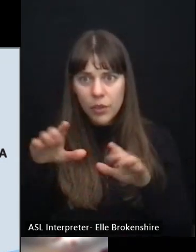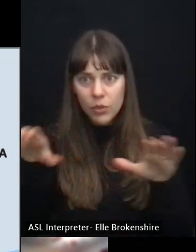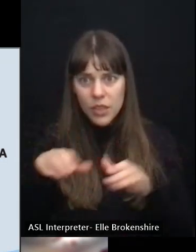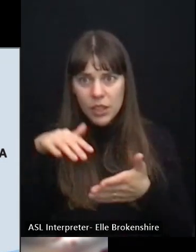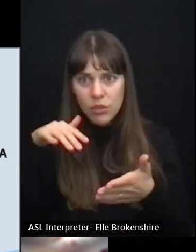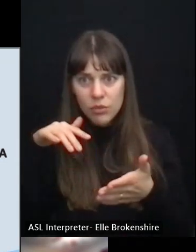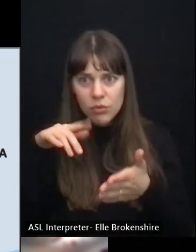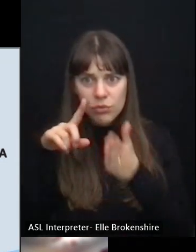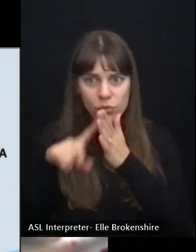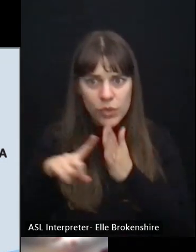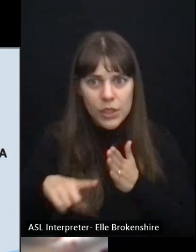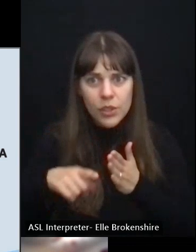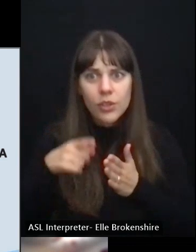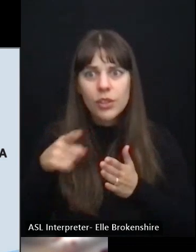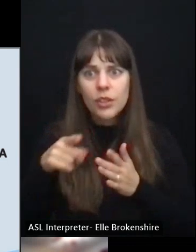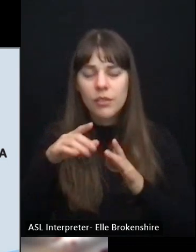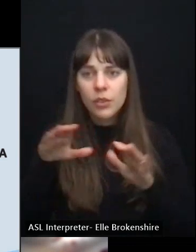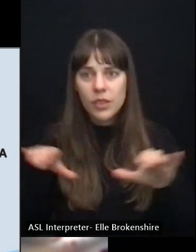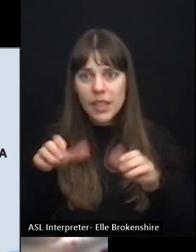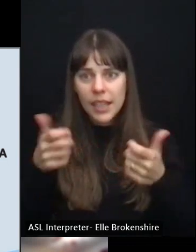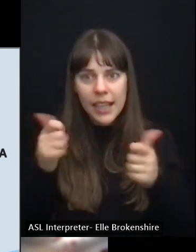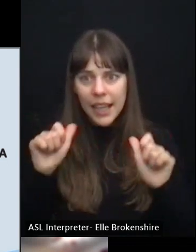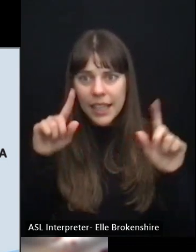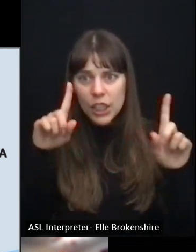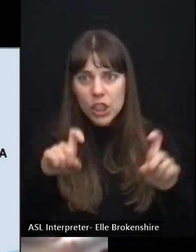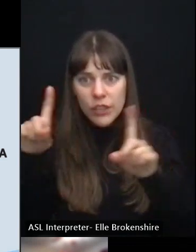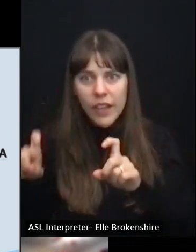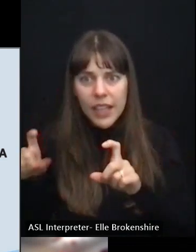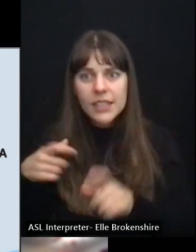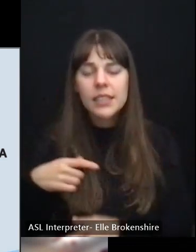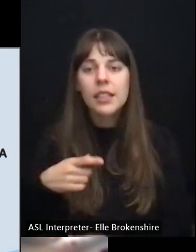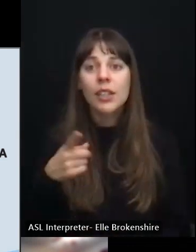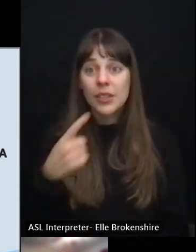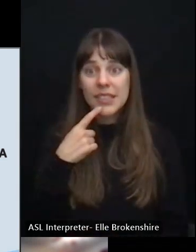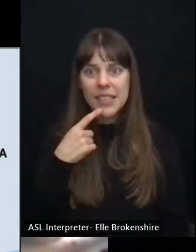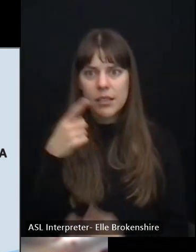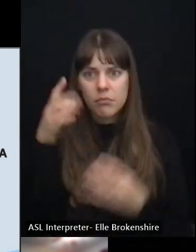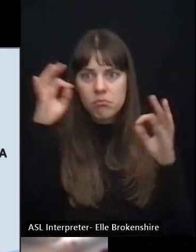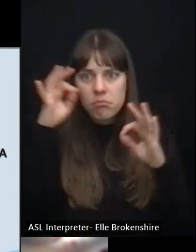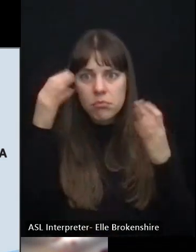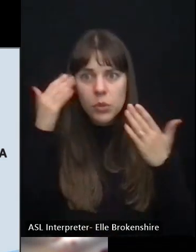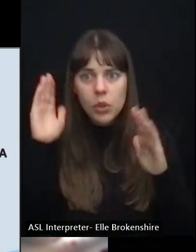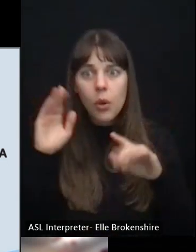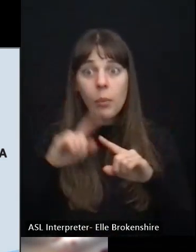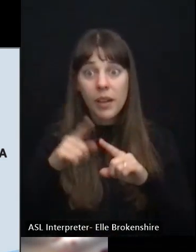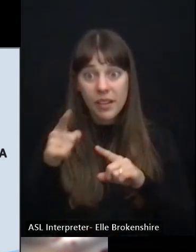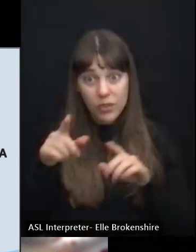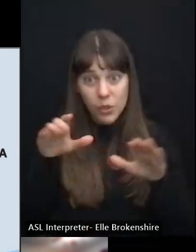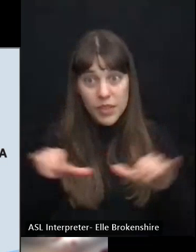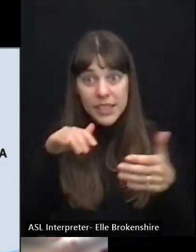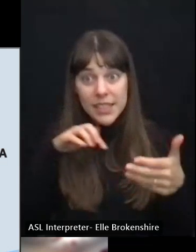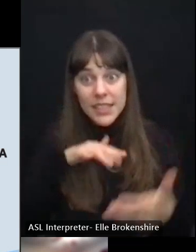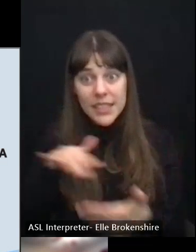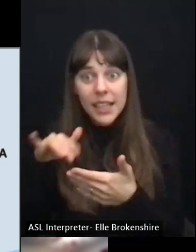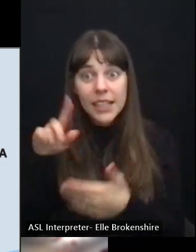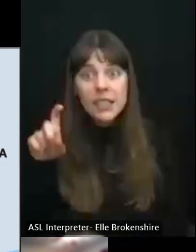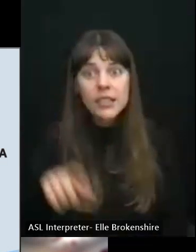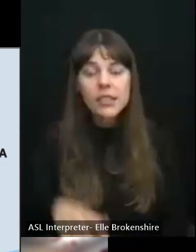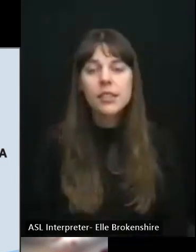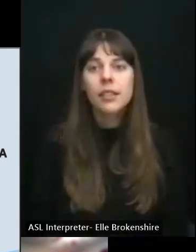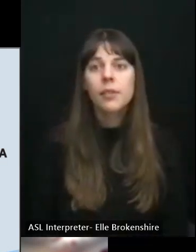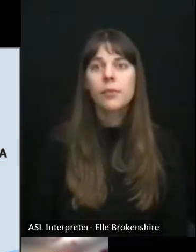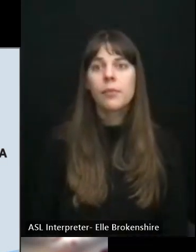research? Have you done any surveys? I mean, you're saying you're not aware of it, but have you done any studies?